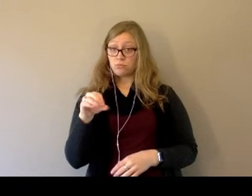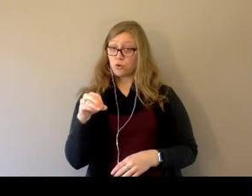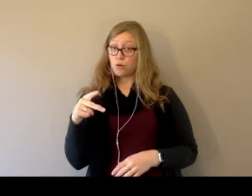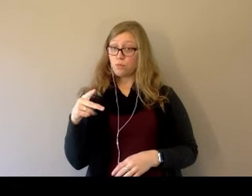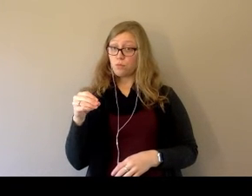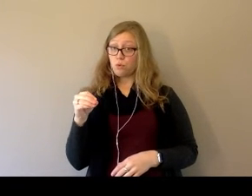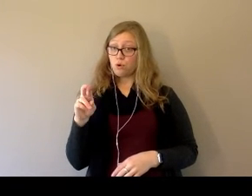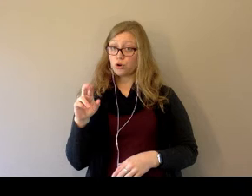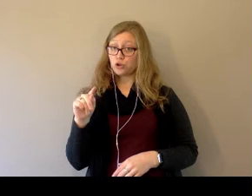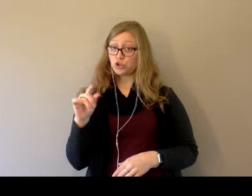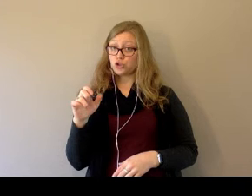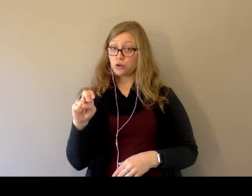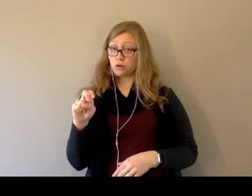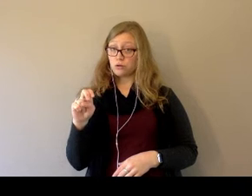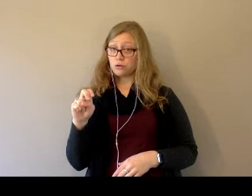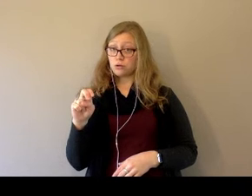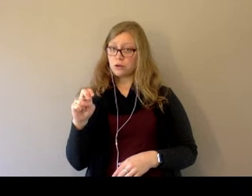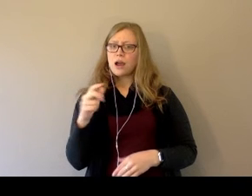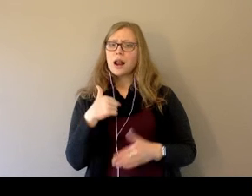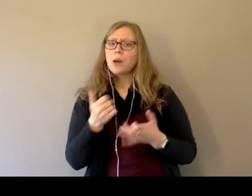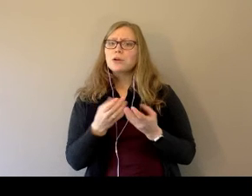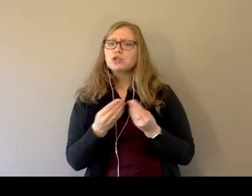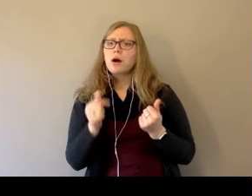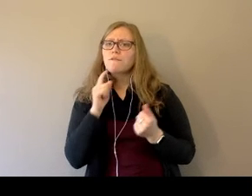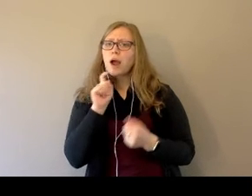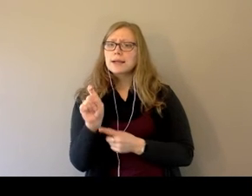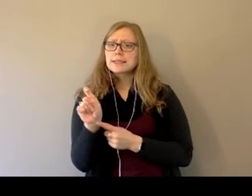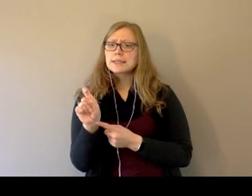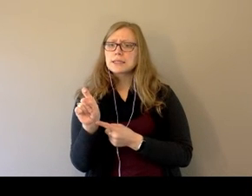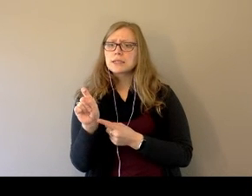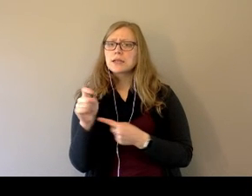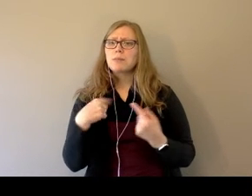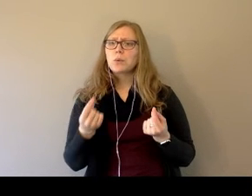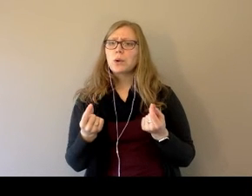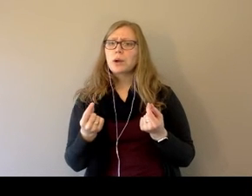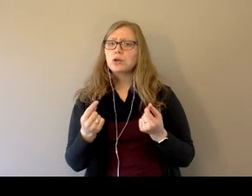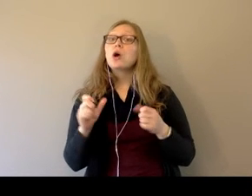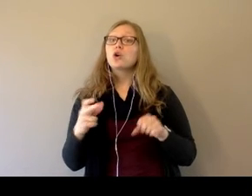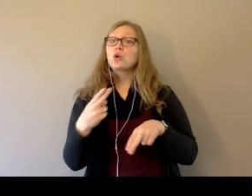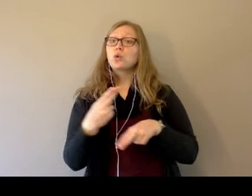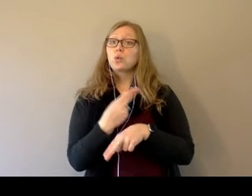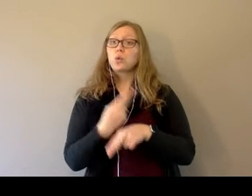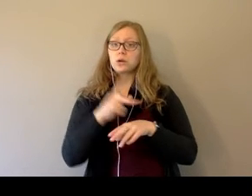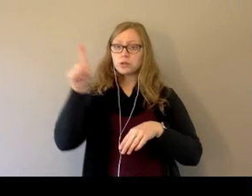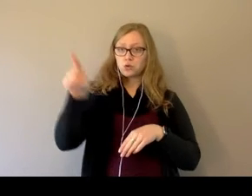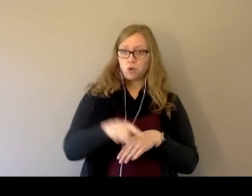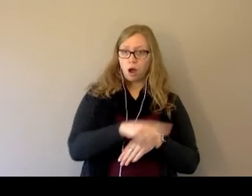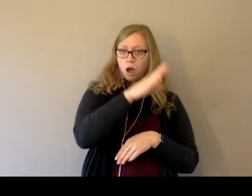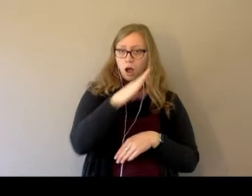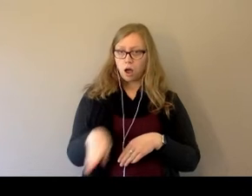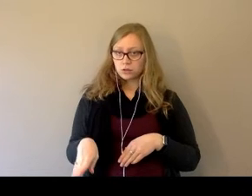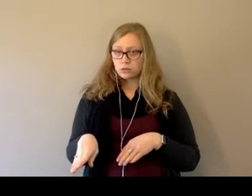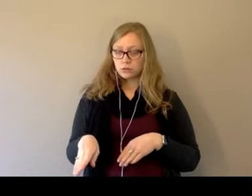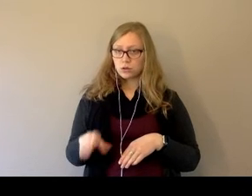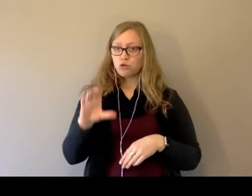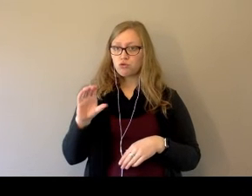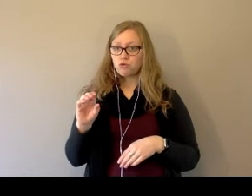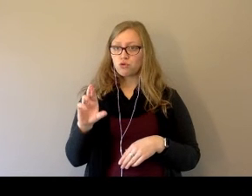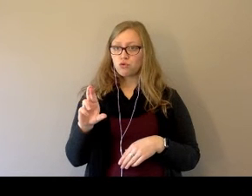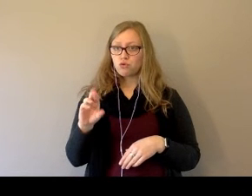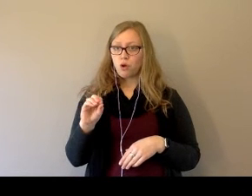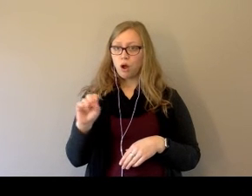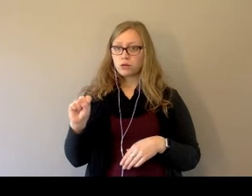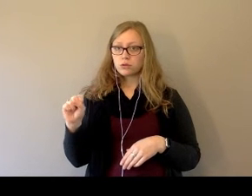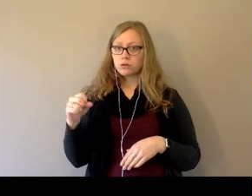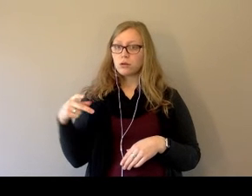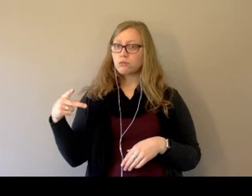5. And I wanted to solve that for x, I could use cross products. So I would multiply like this. I would say 5 times